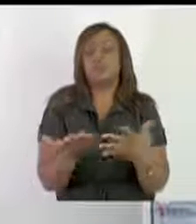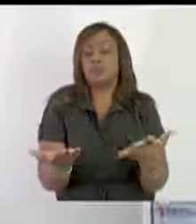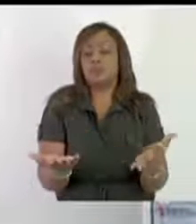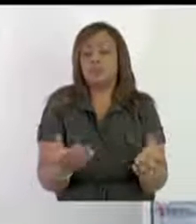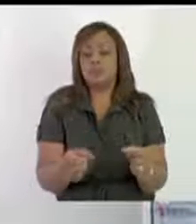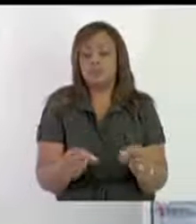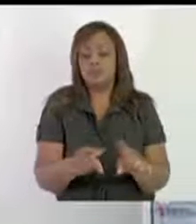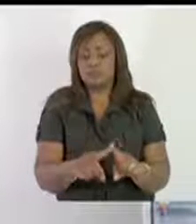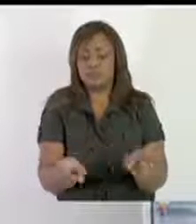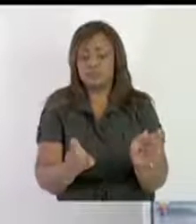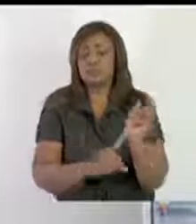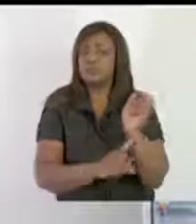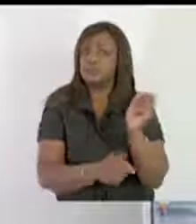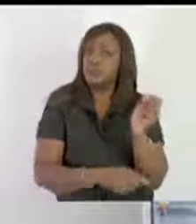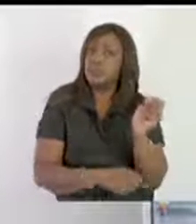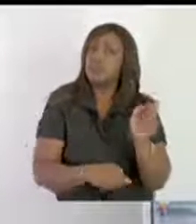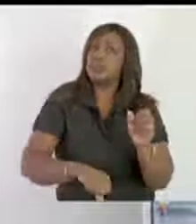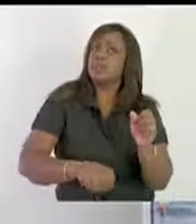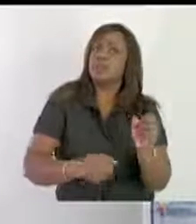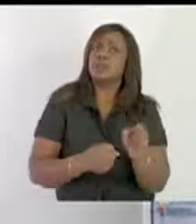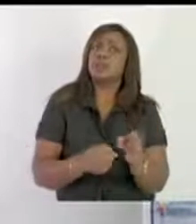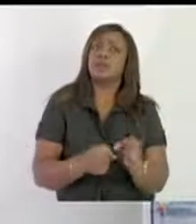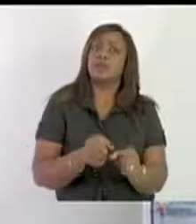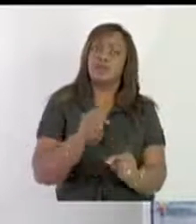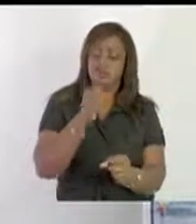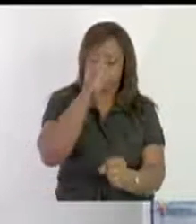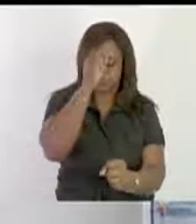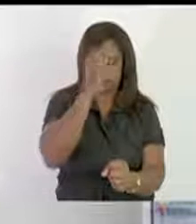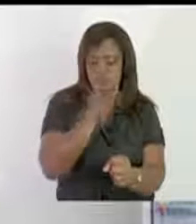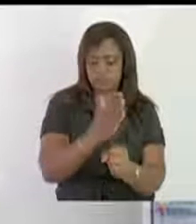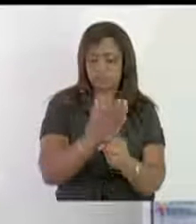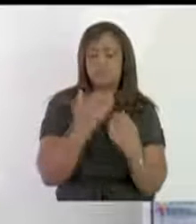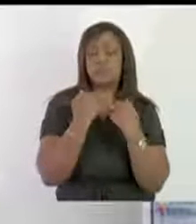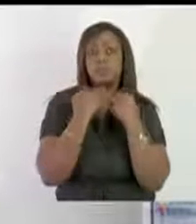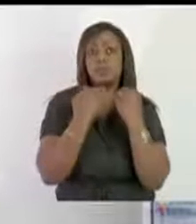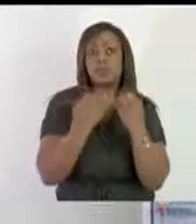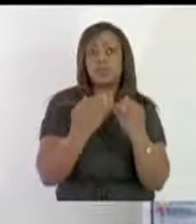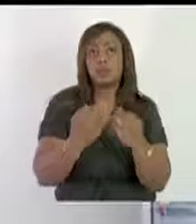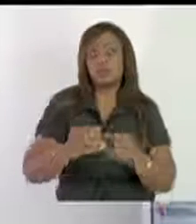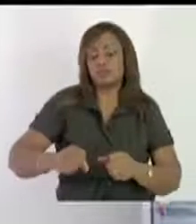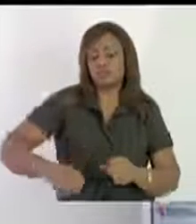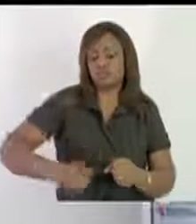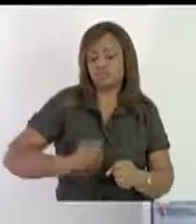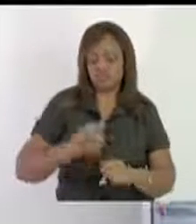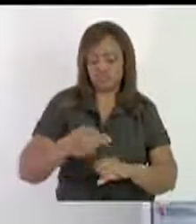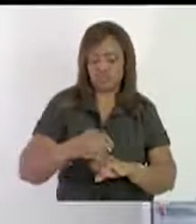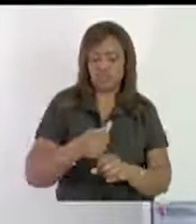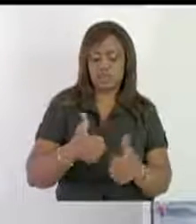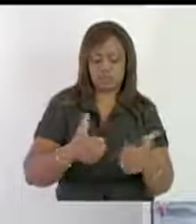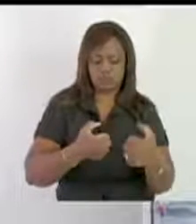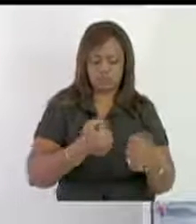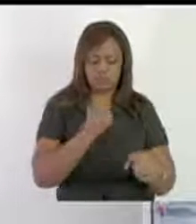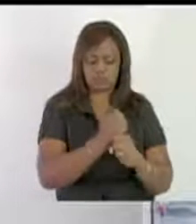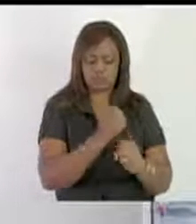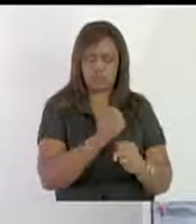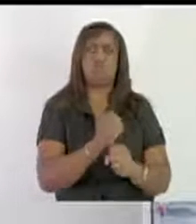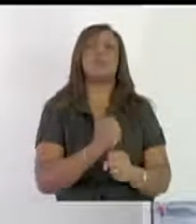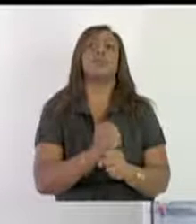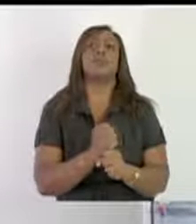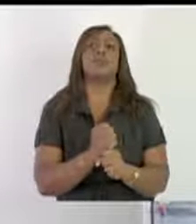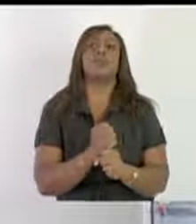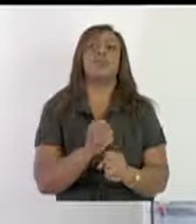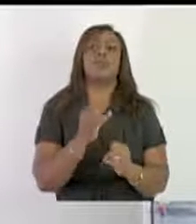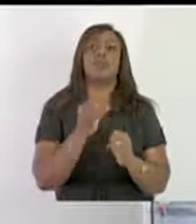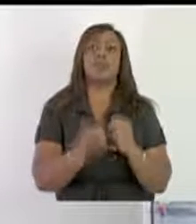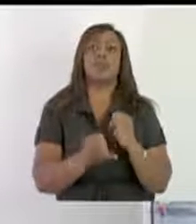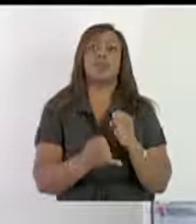their partner. So this faithfulness is mostly suitable for married couples. And then we move to